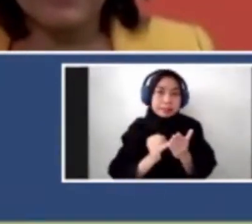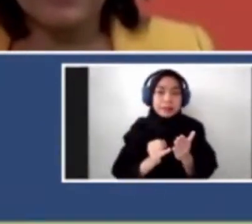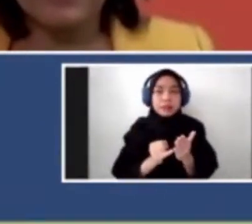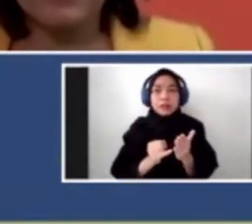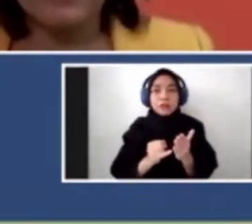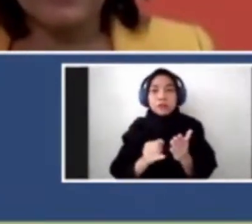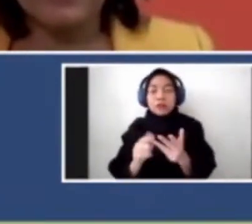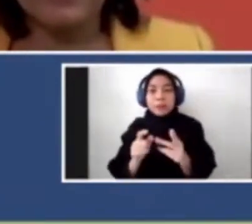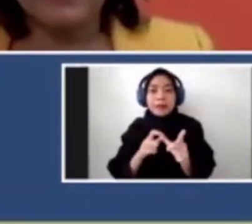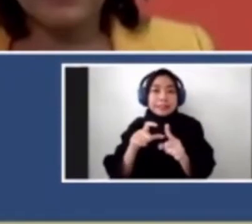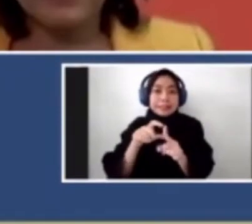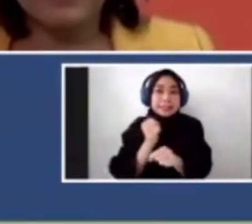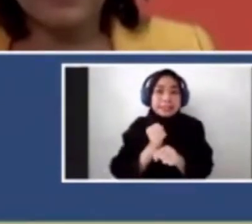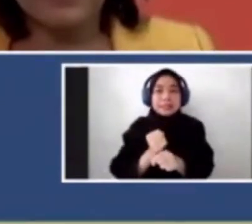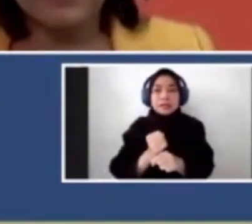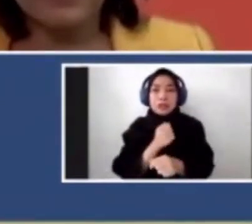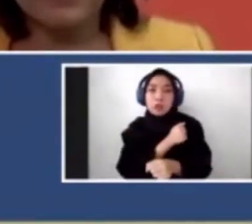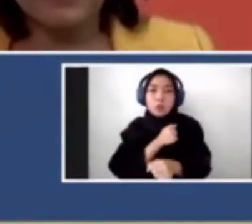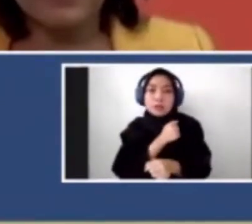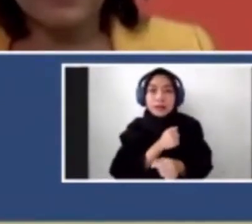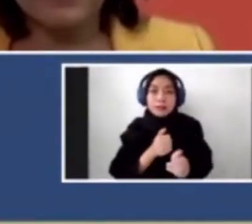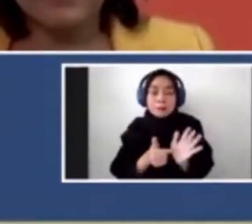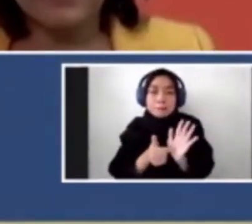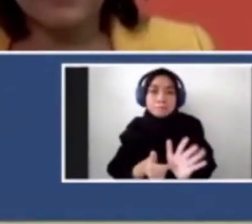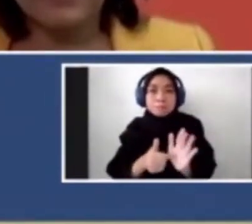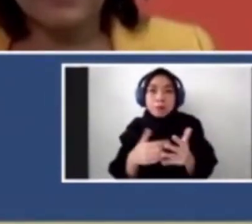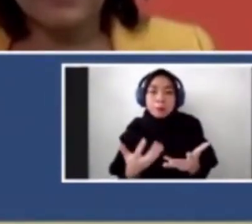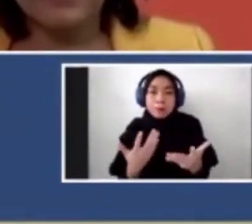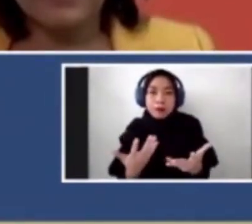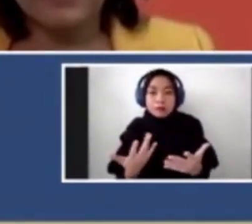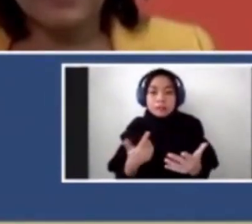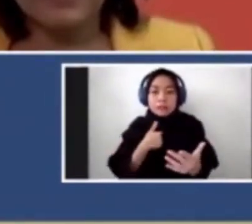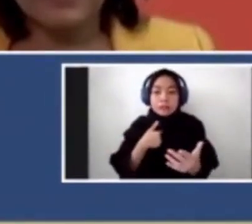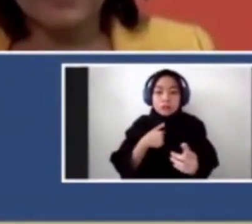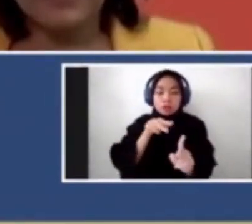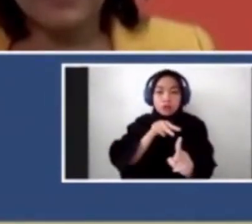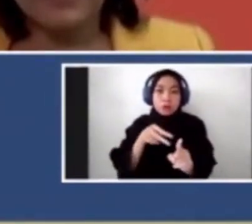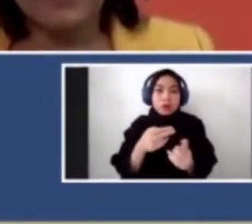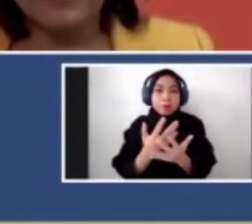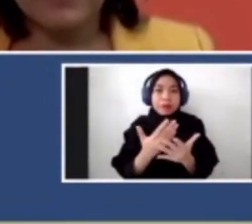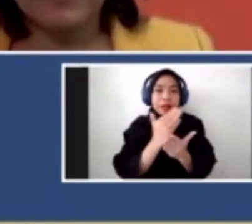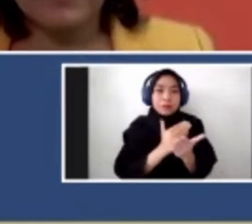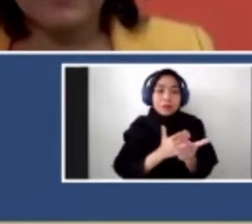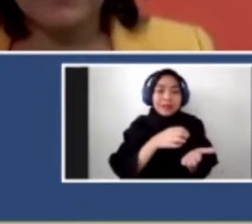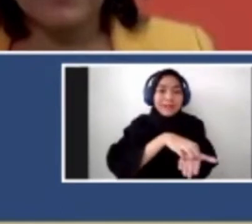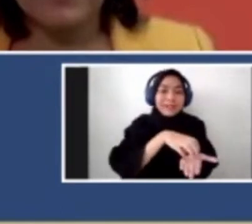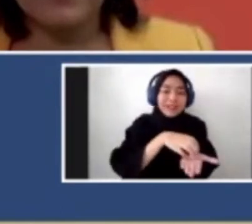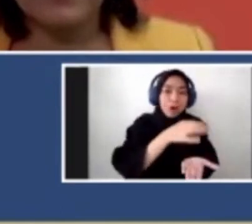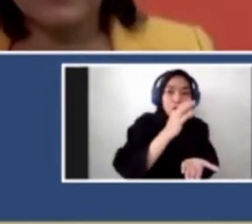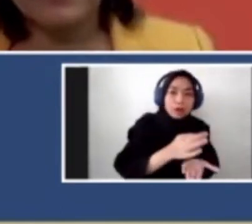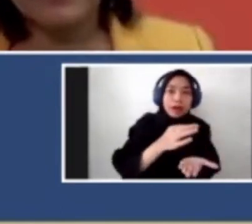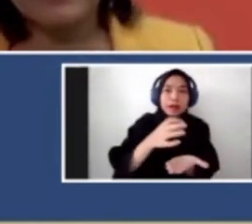and social well-being, not only from the perspective between urban and rural areas, but also between